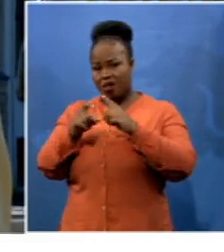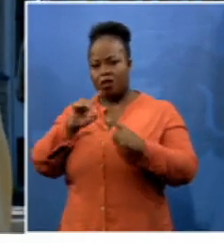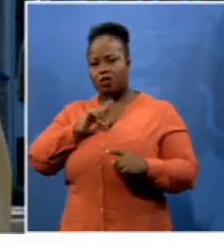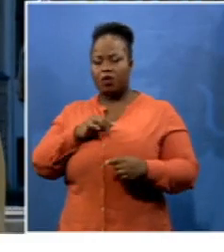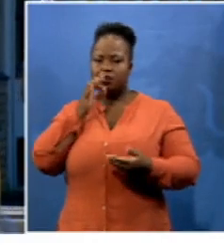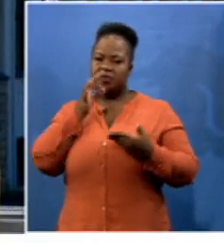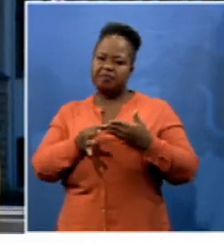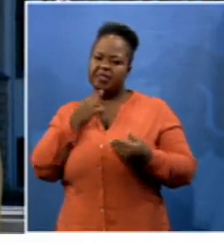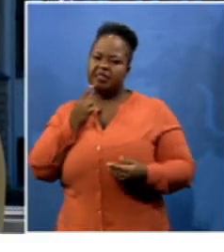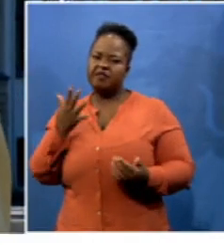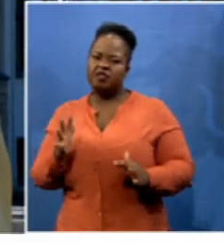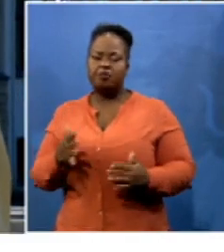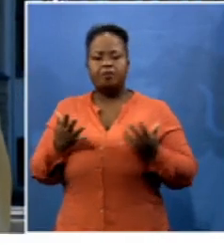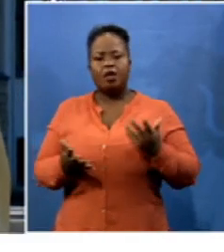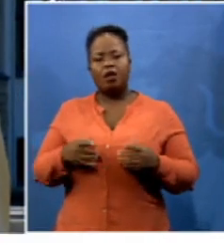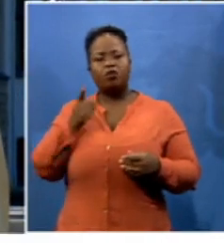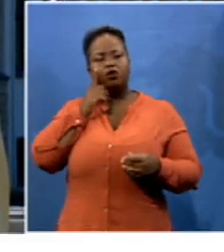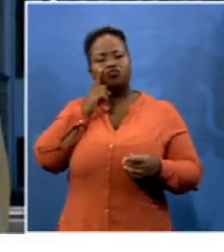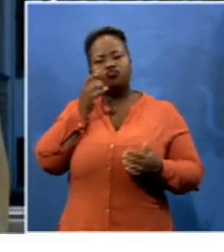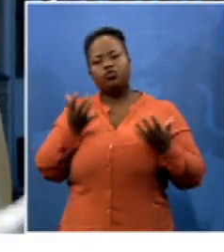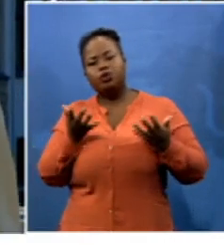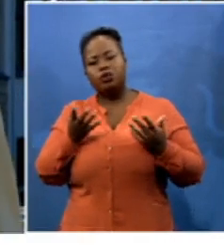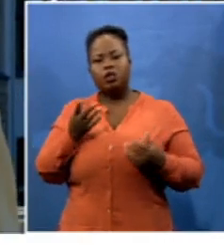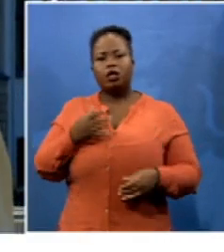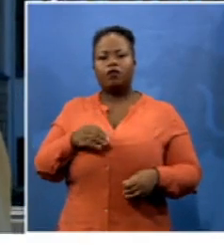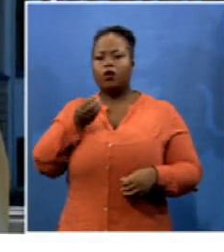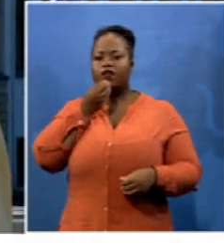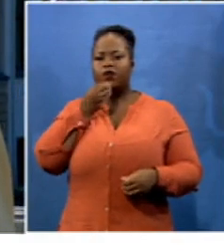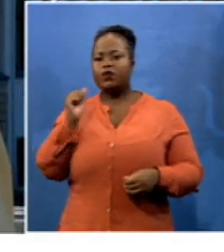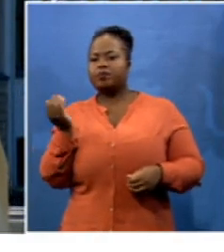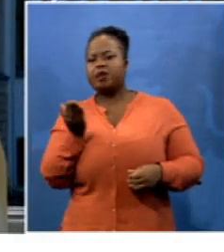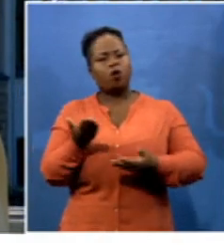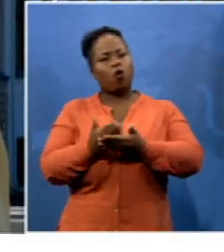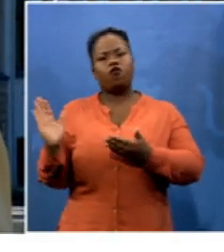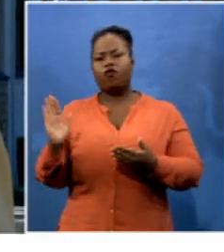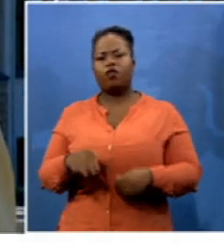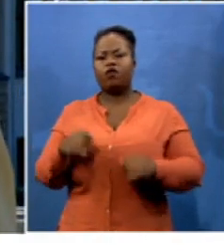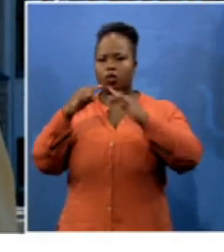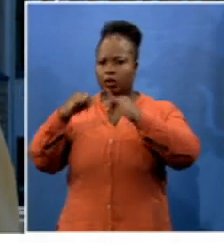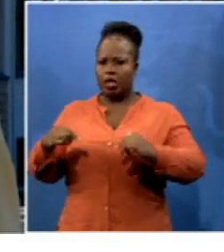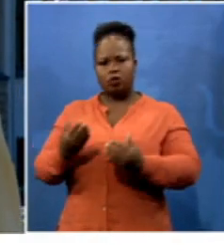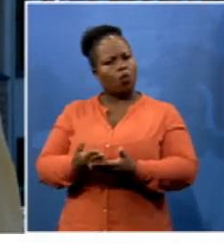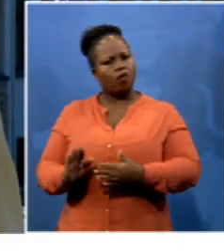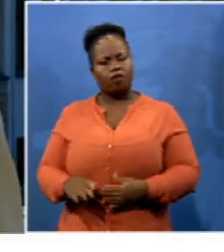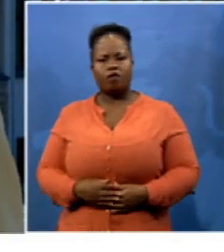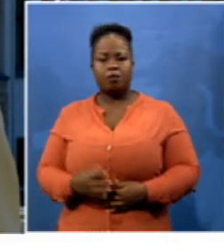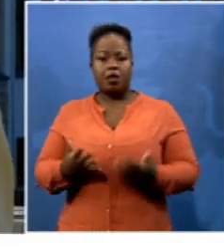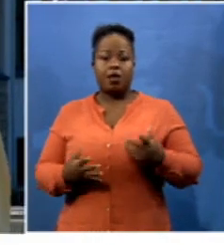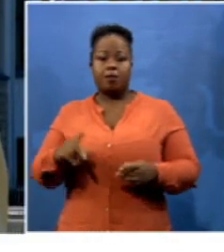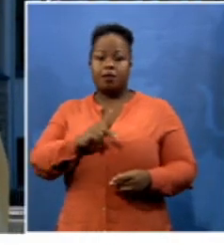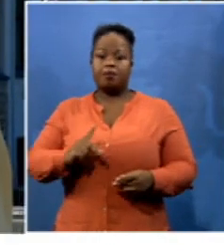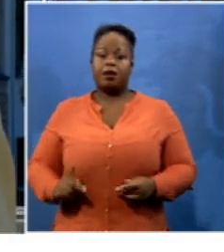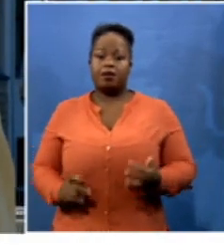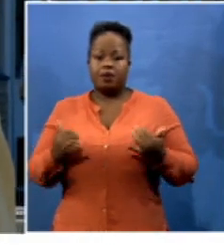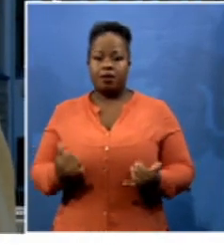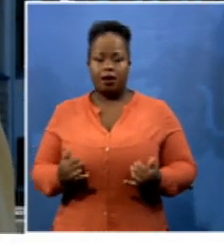suggestions like perhaps we should relook how we do catering, perhaps do away with catering, do away with tents. And the Premier right now, Oscar Mobiane,